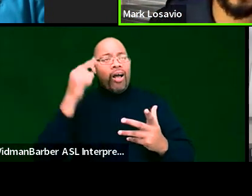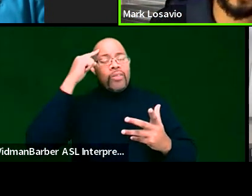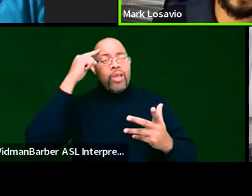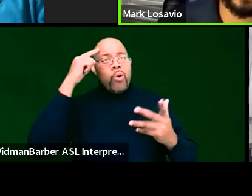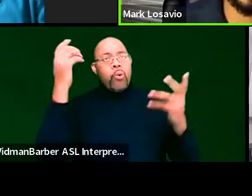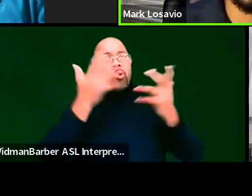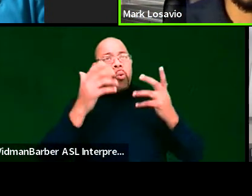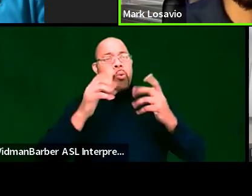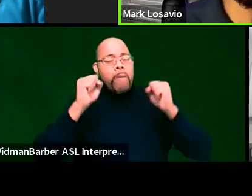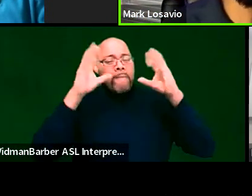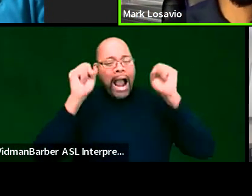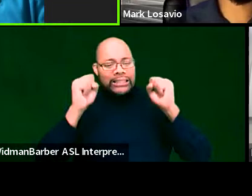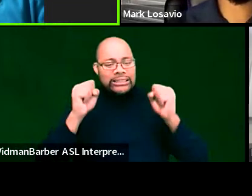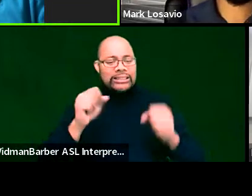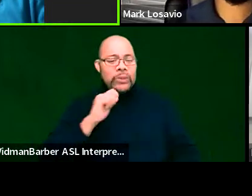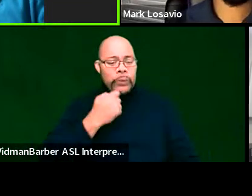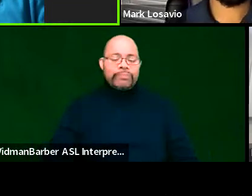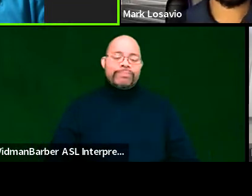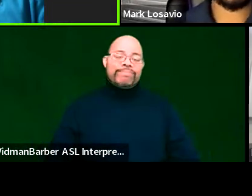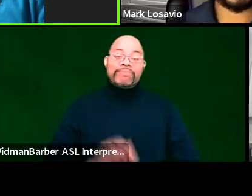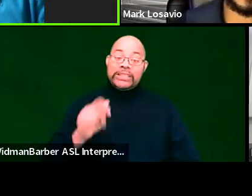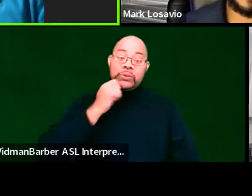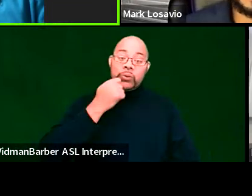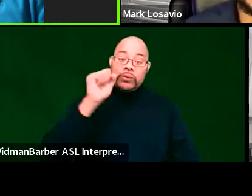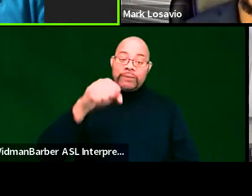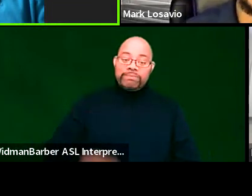with how cool it was. That is so cool.